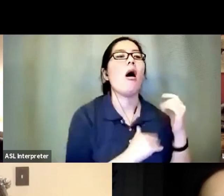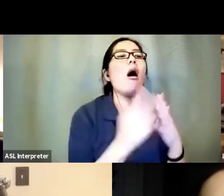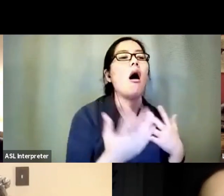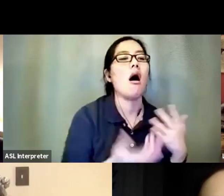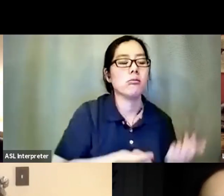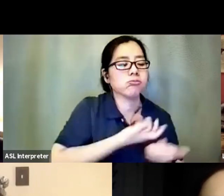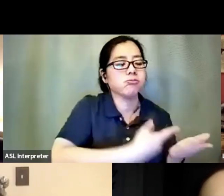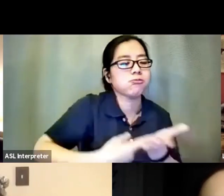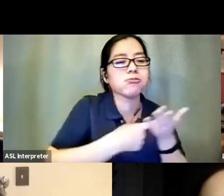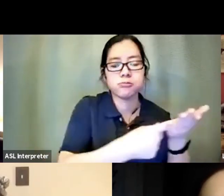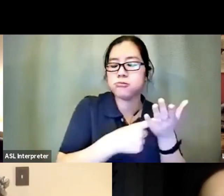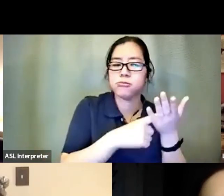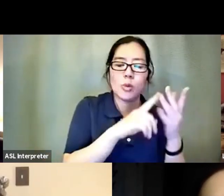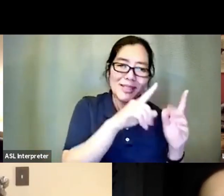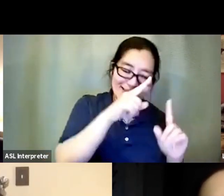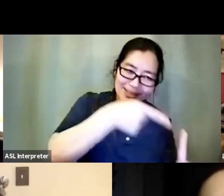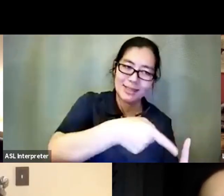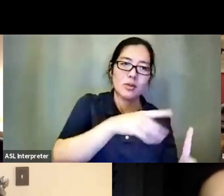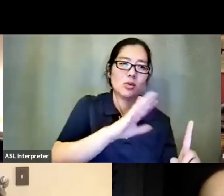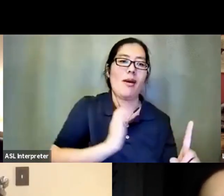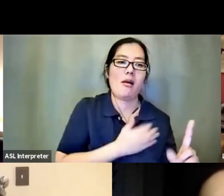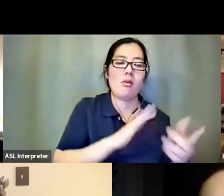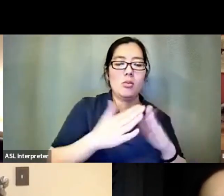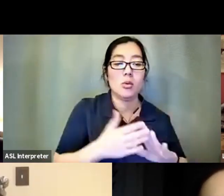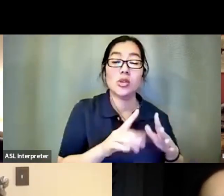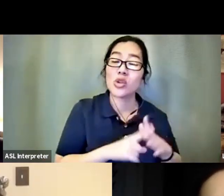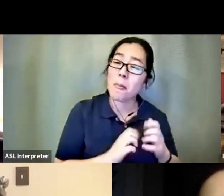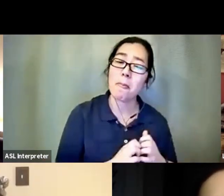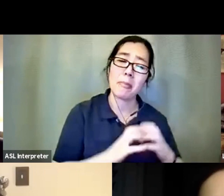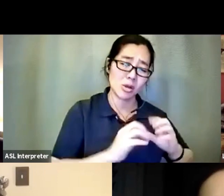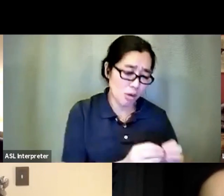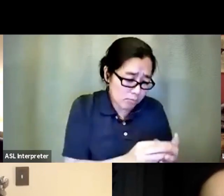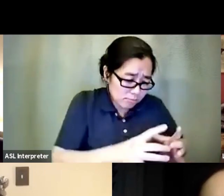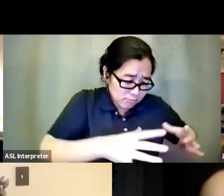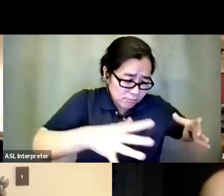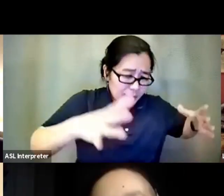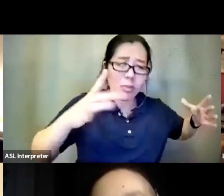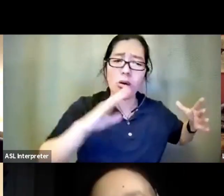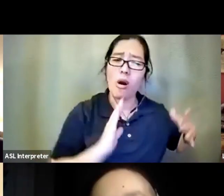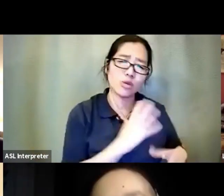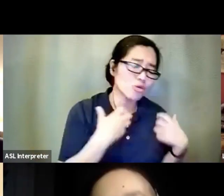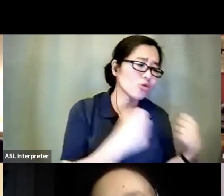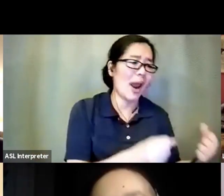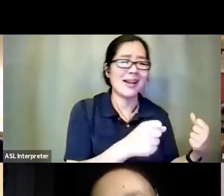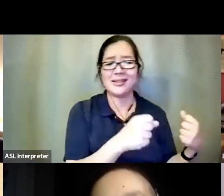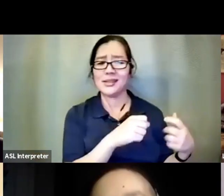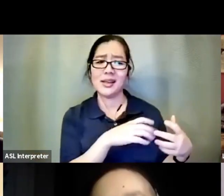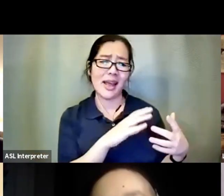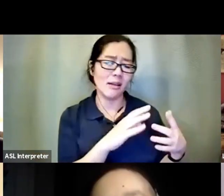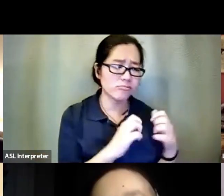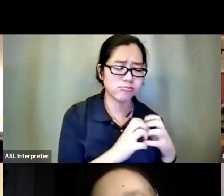and identify our strategies, our strengths, build our community, right? So I think that in terms